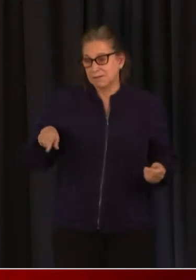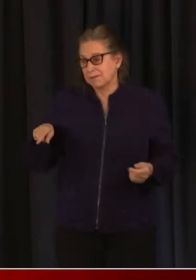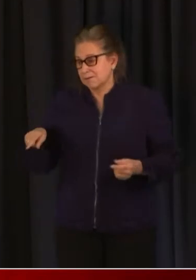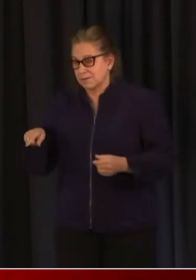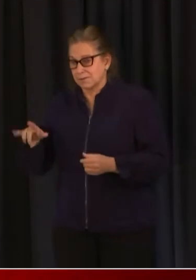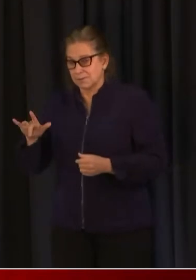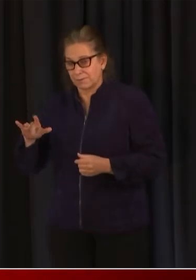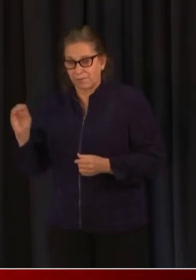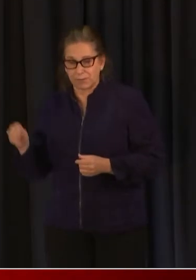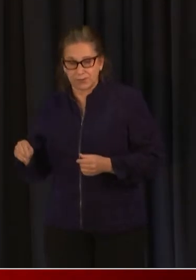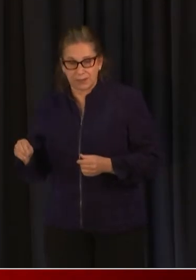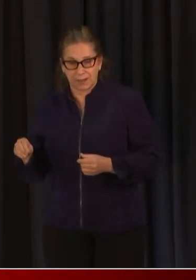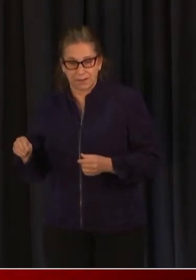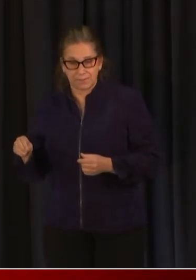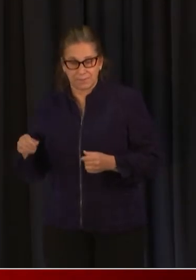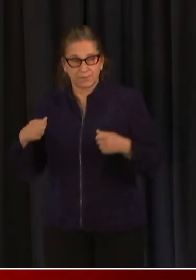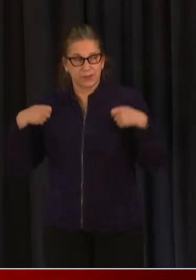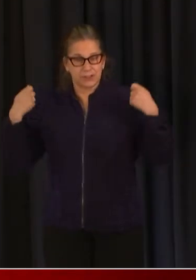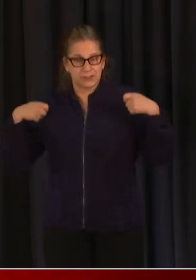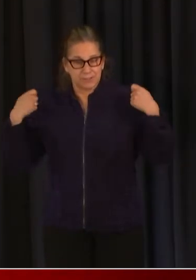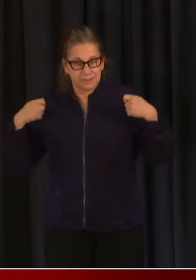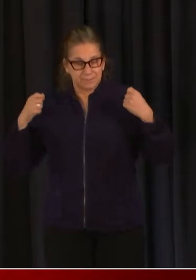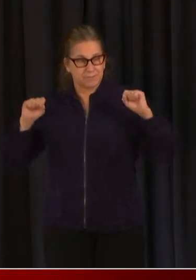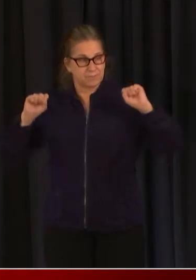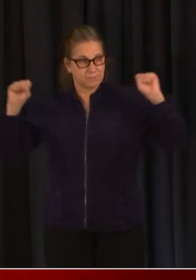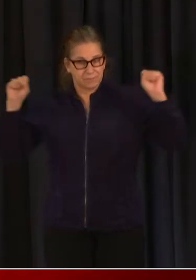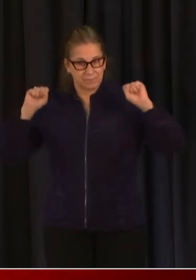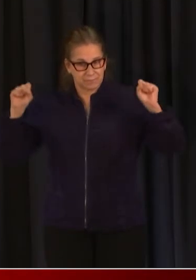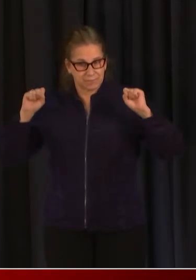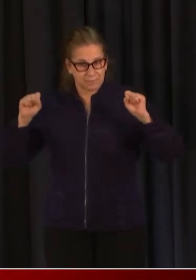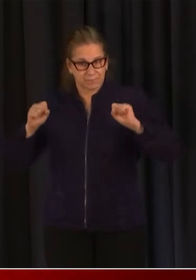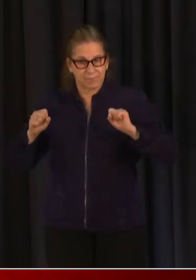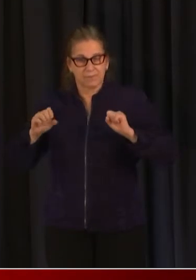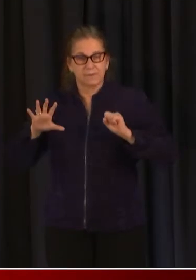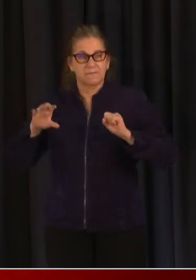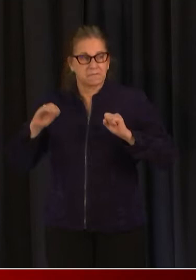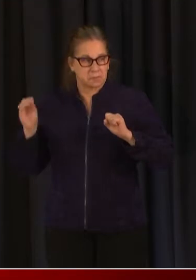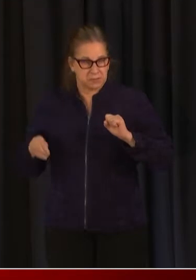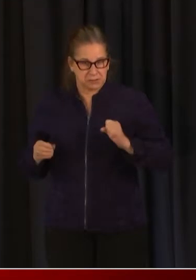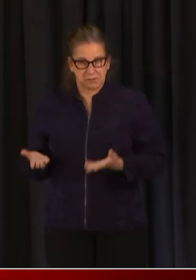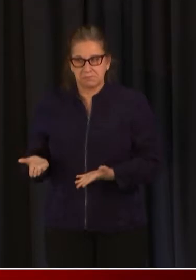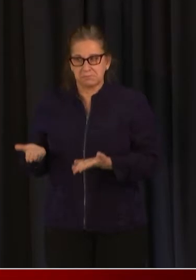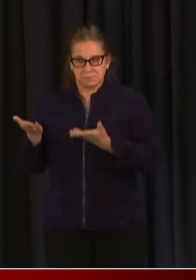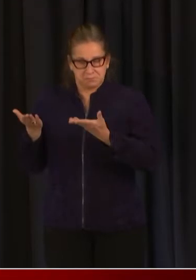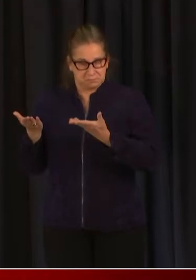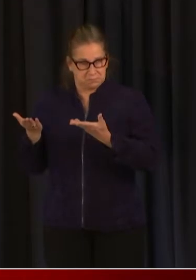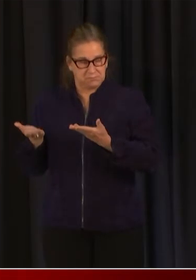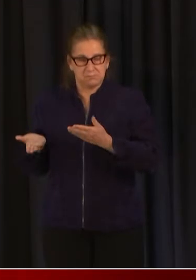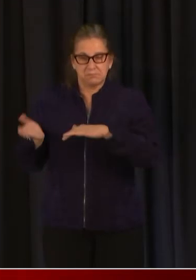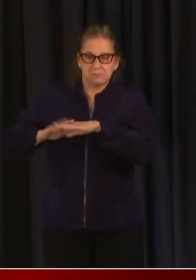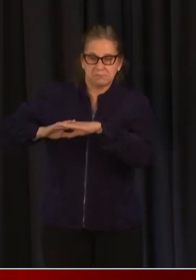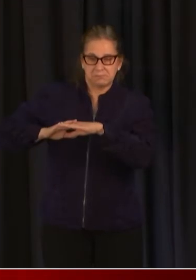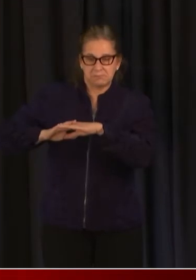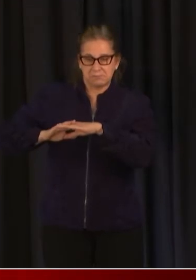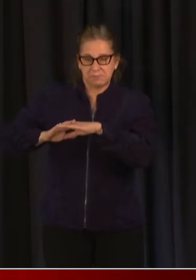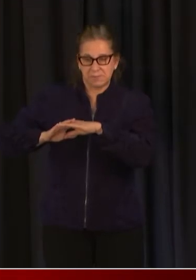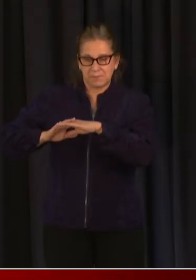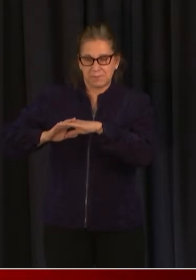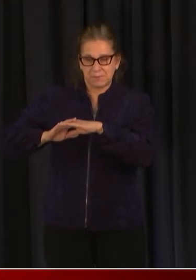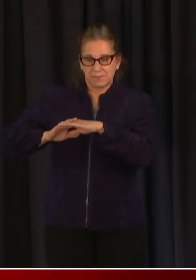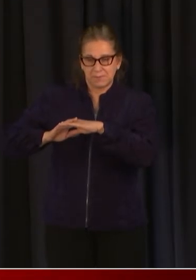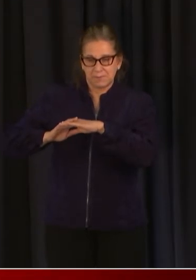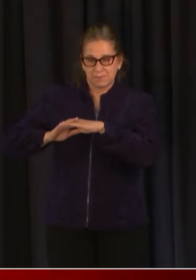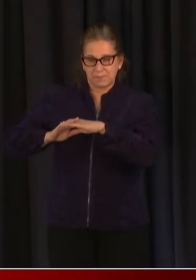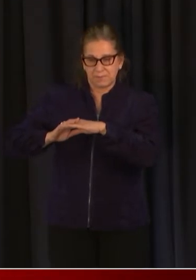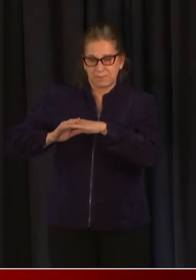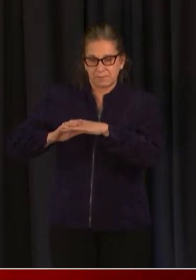25 people. Gyms and fitness centers can operate at 50% capacity with a restriction of no